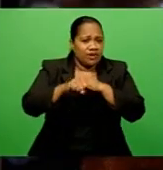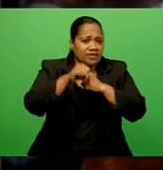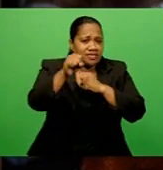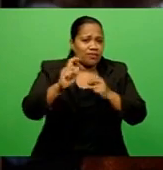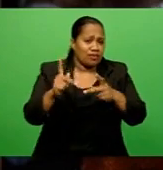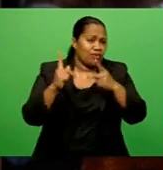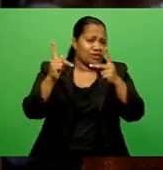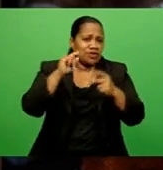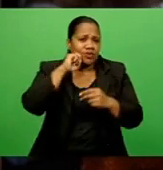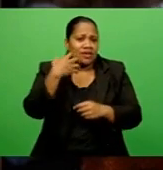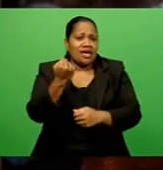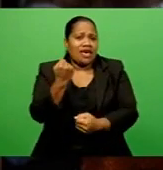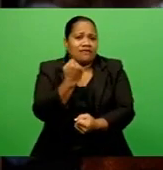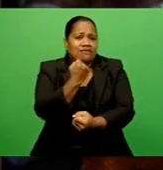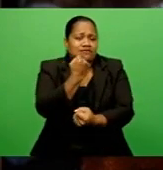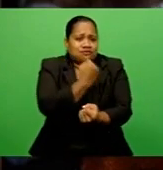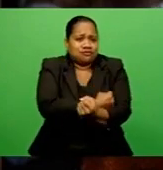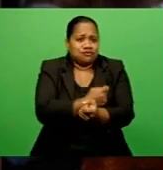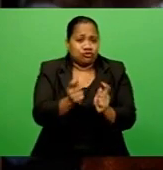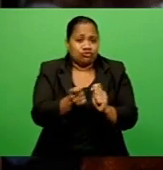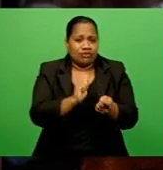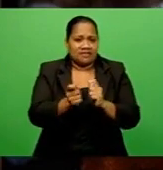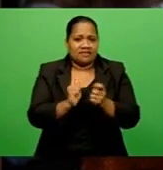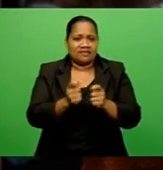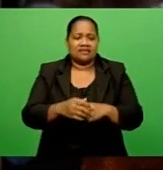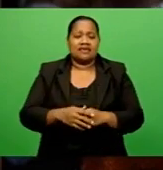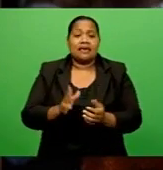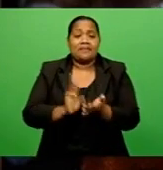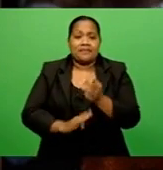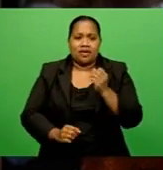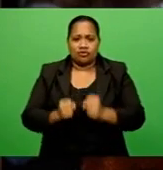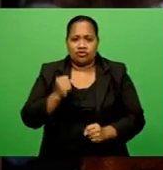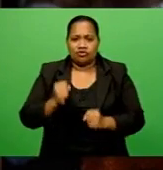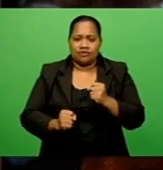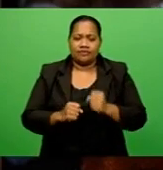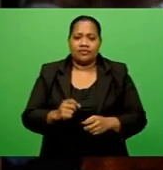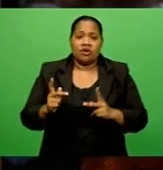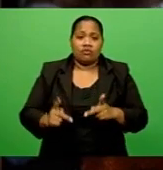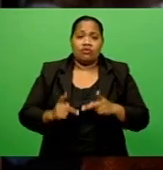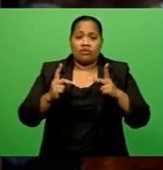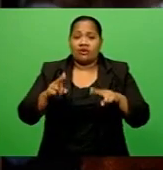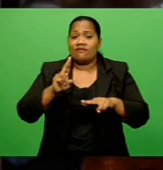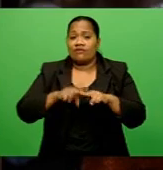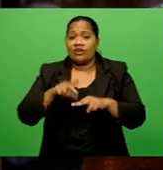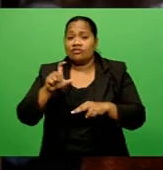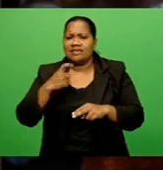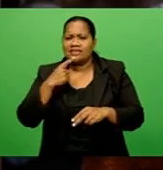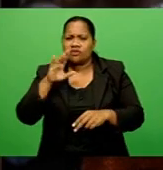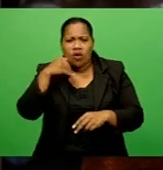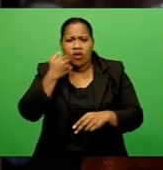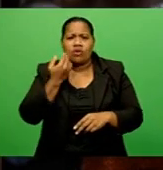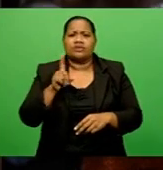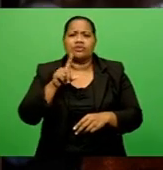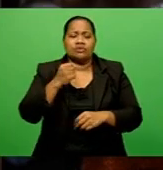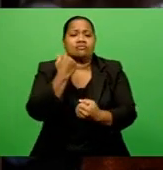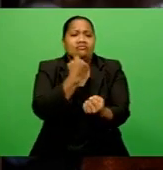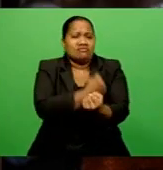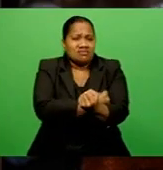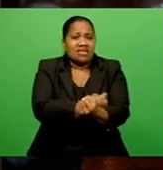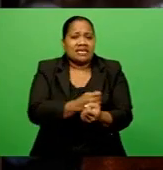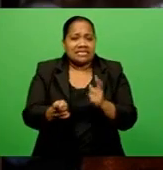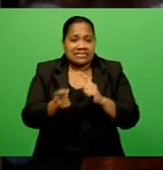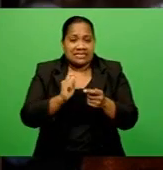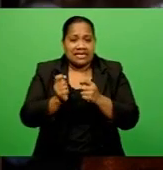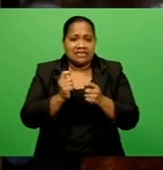beef up drug tests at its upcoming event in March. Promoter Freddie Chand says they've always done drug tests at all boxing events,